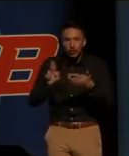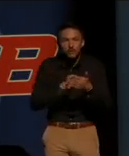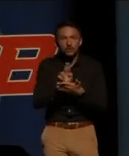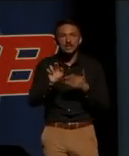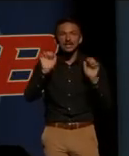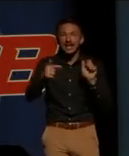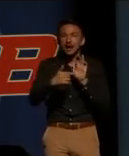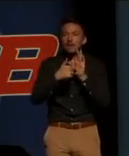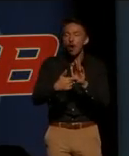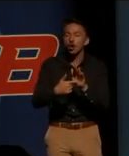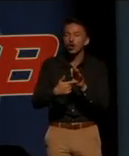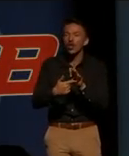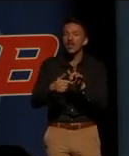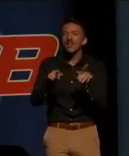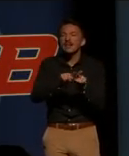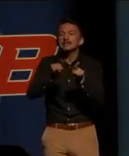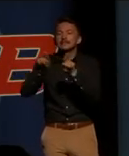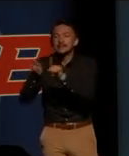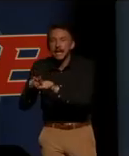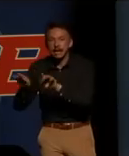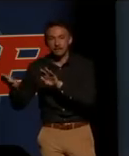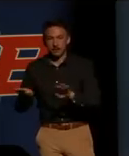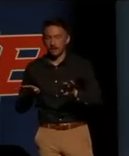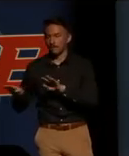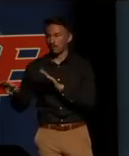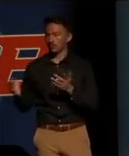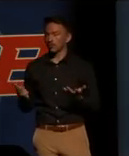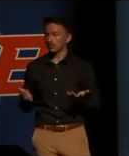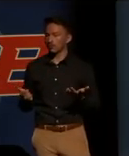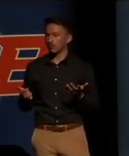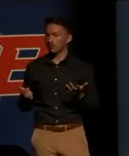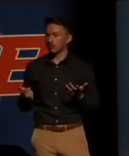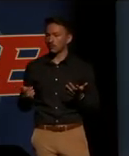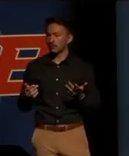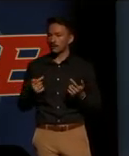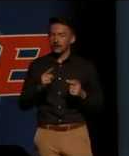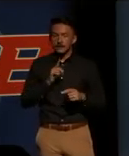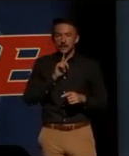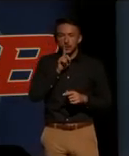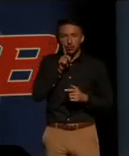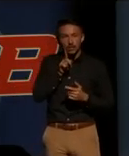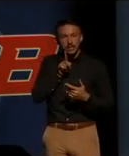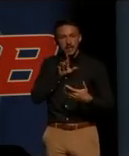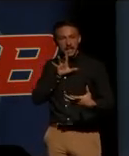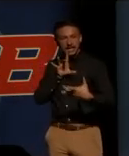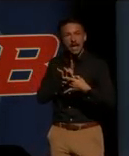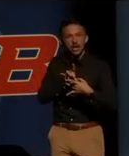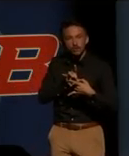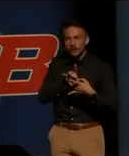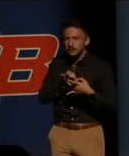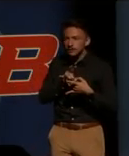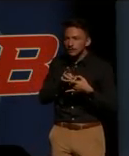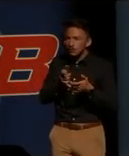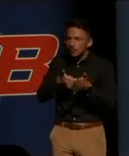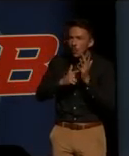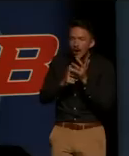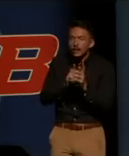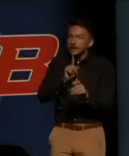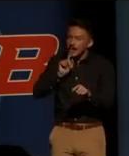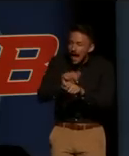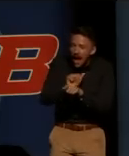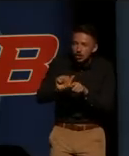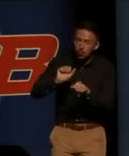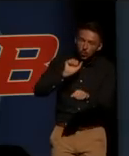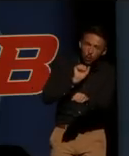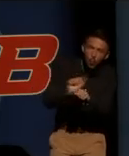This is real engagement. This is real work, and it's what it often looks like to